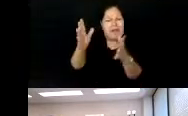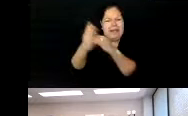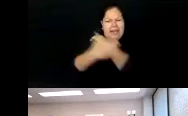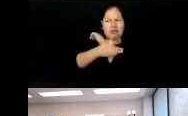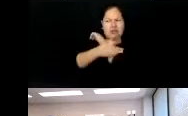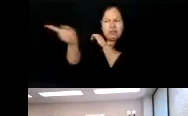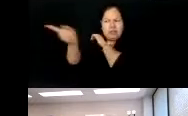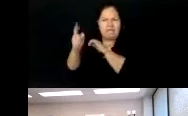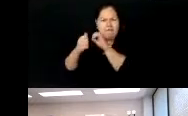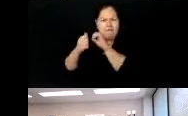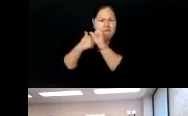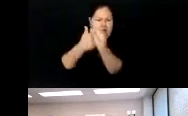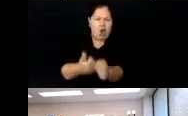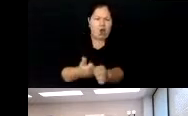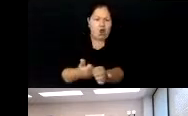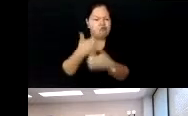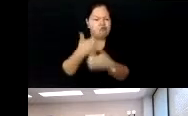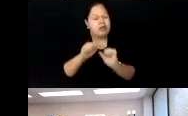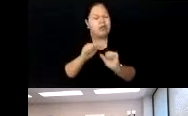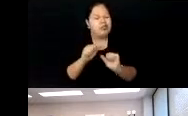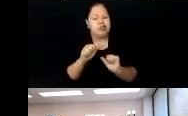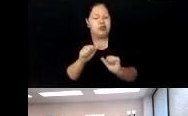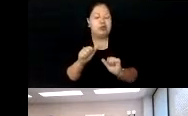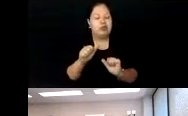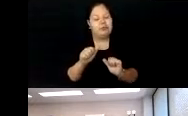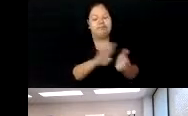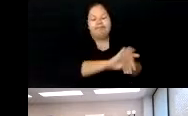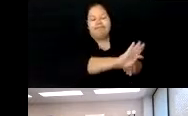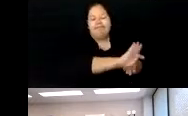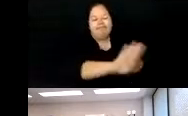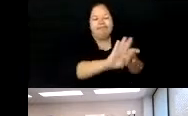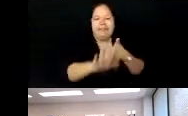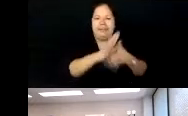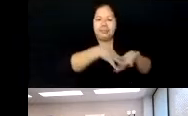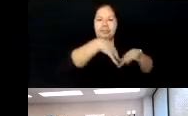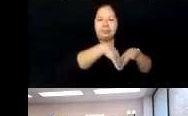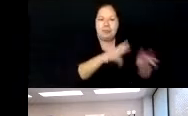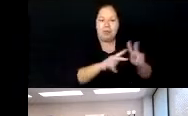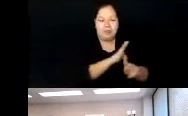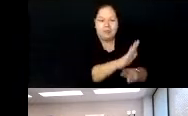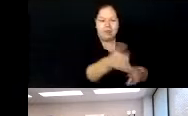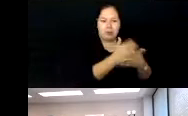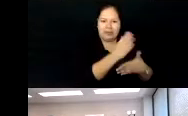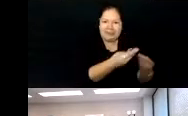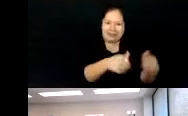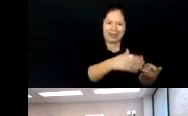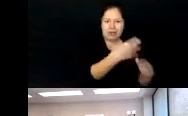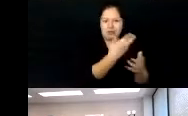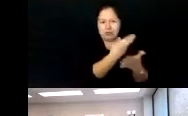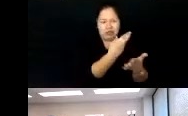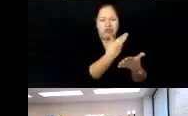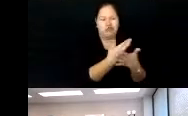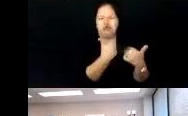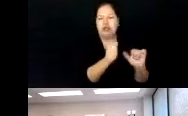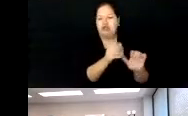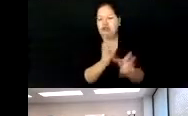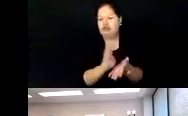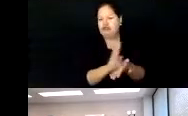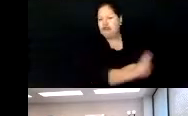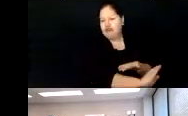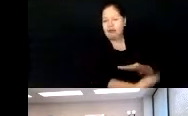to extinguish or subjugate Indigenous peoples' rights to land and resources. In the Truth